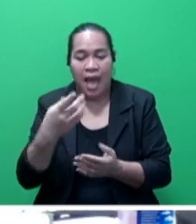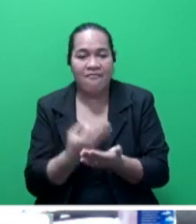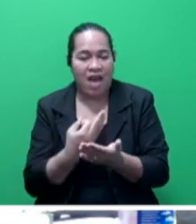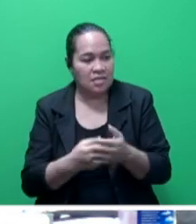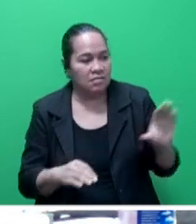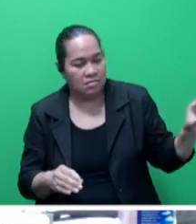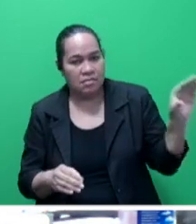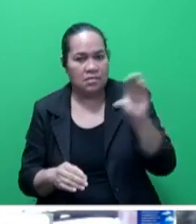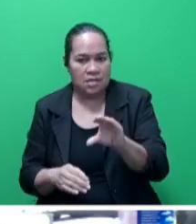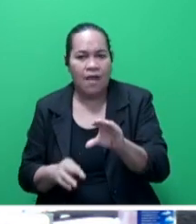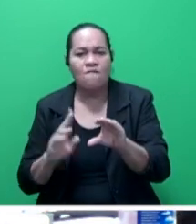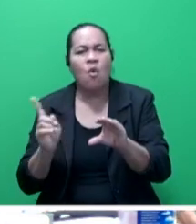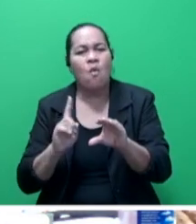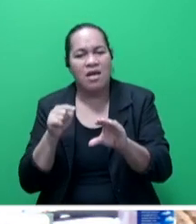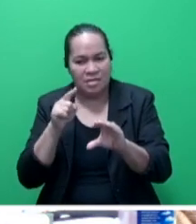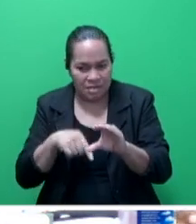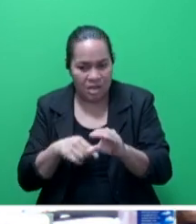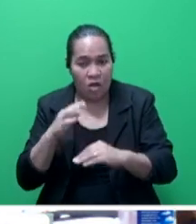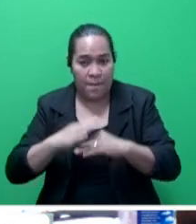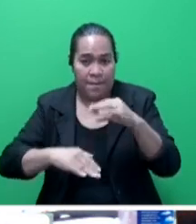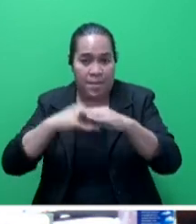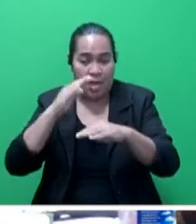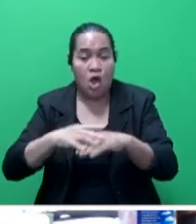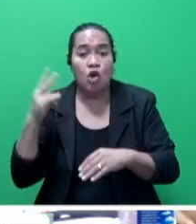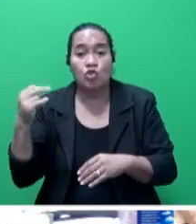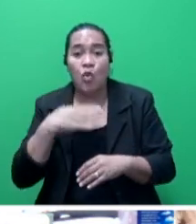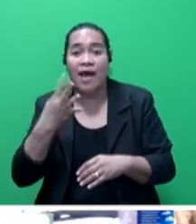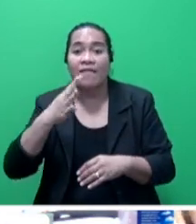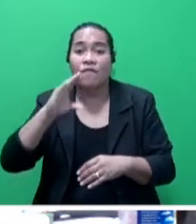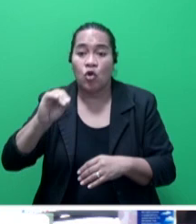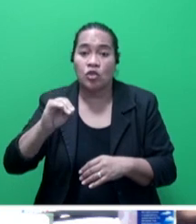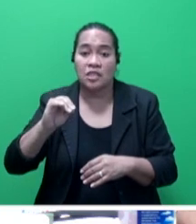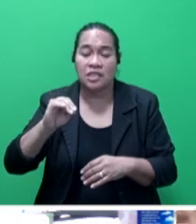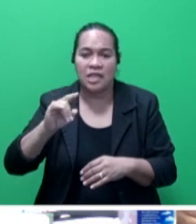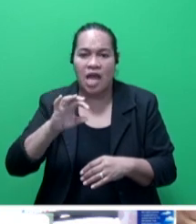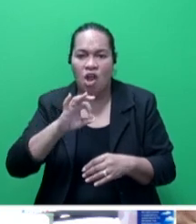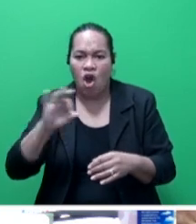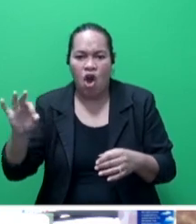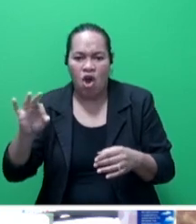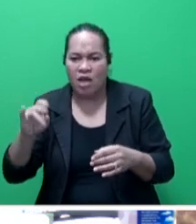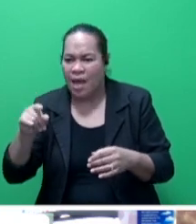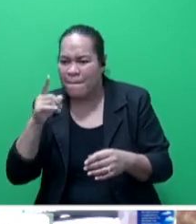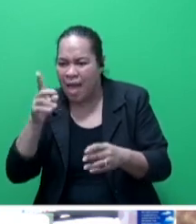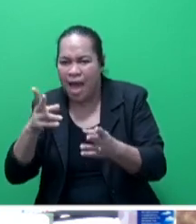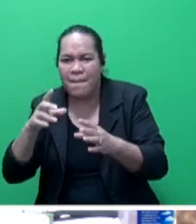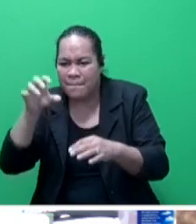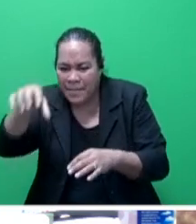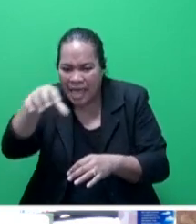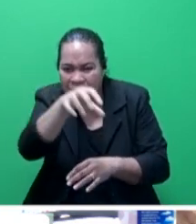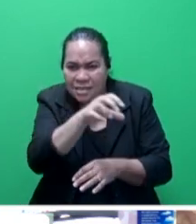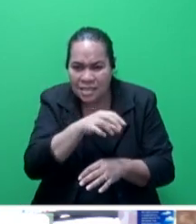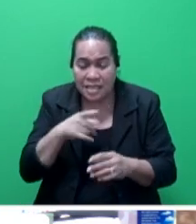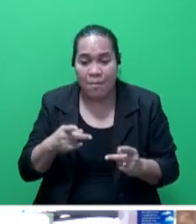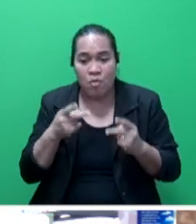funds for the construction of the 240 unconnected and poorly connected areas, and the proposal